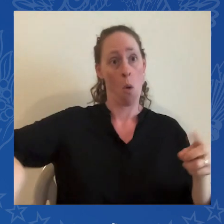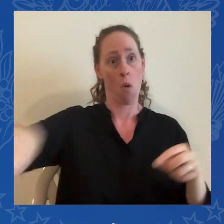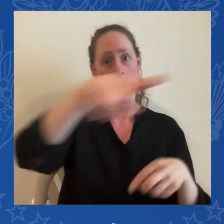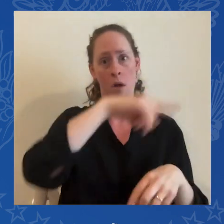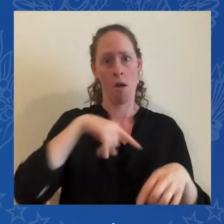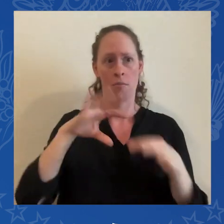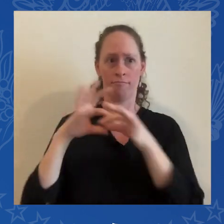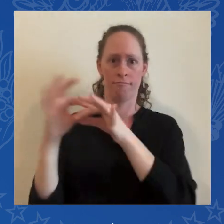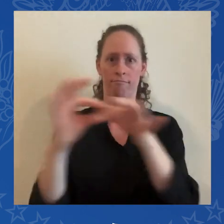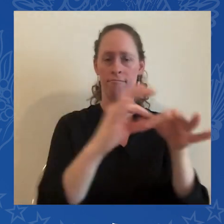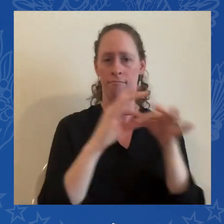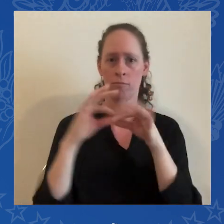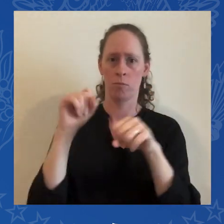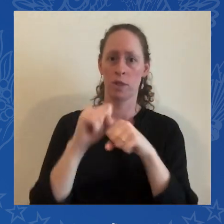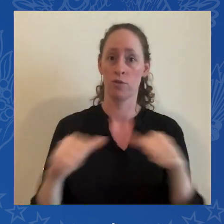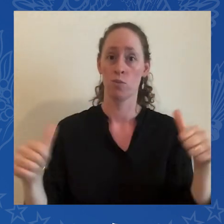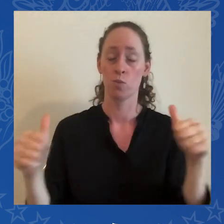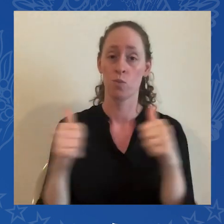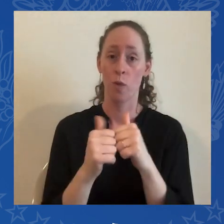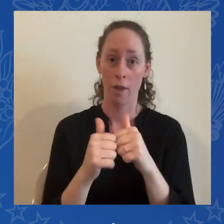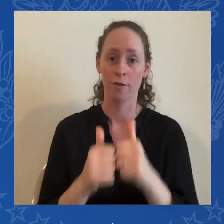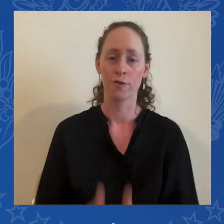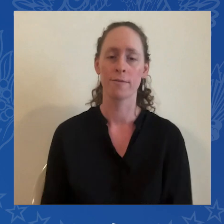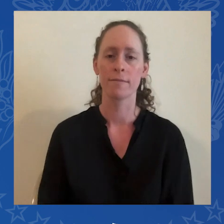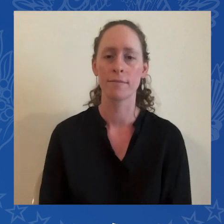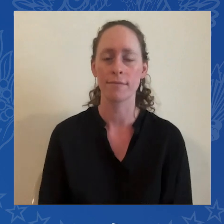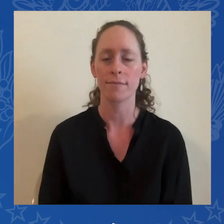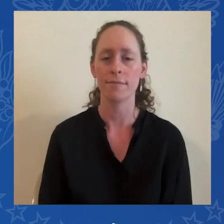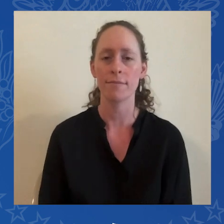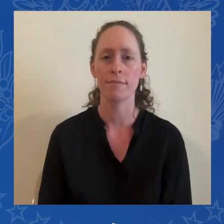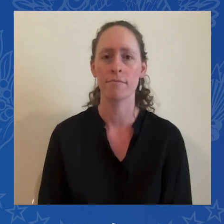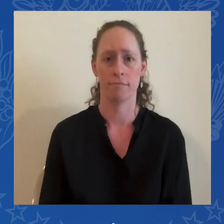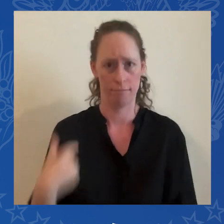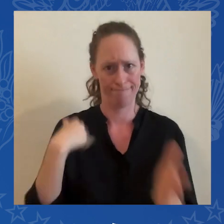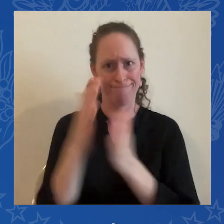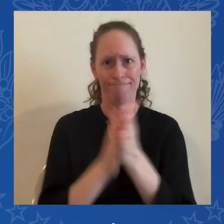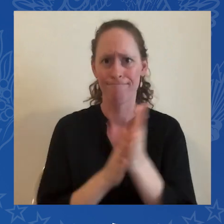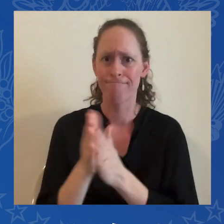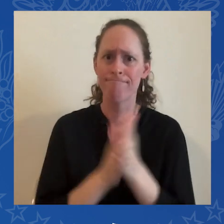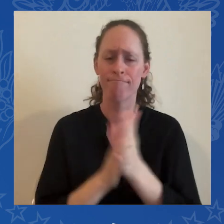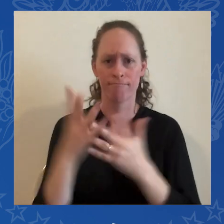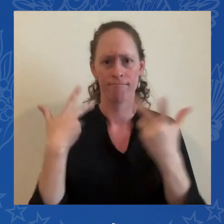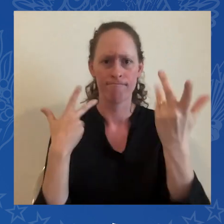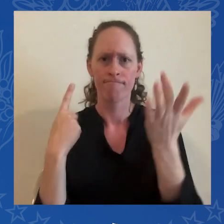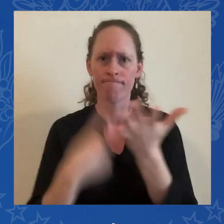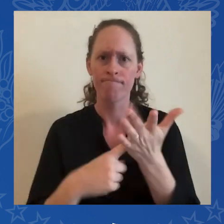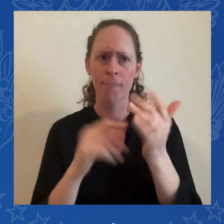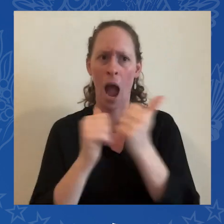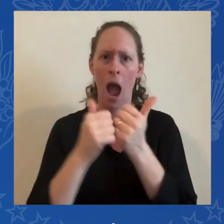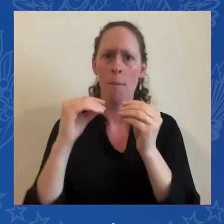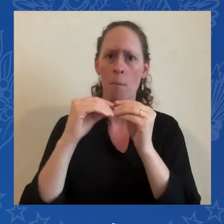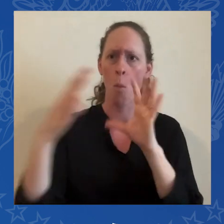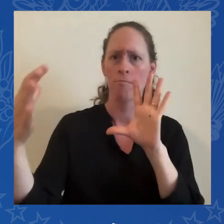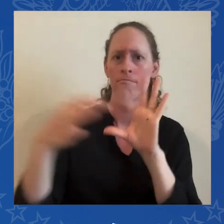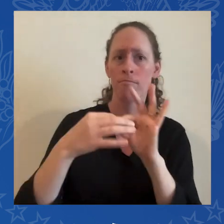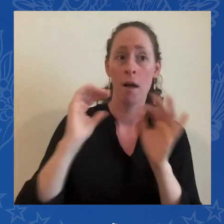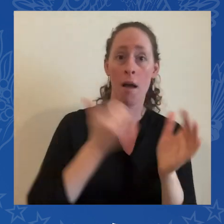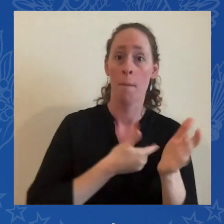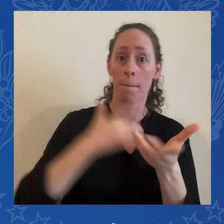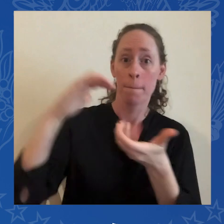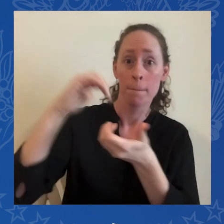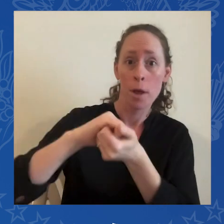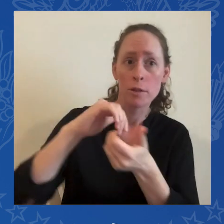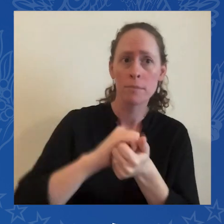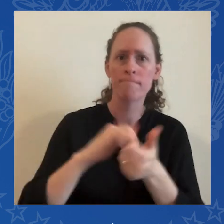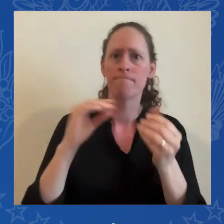our determination to further promote this partnership. Then, as co-organizers of